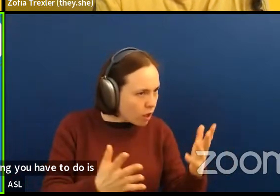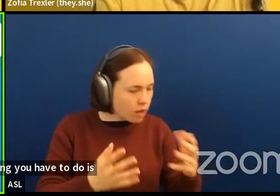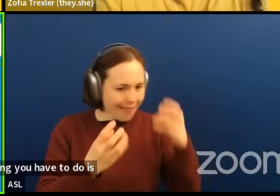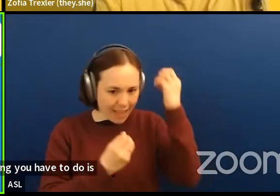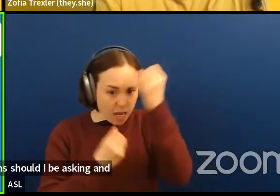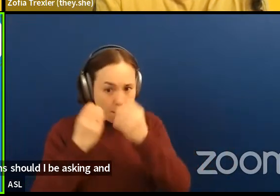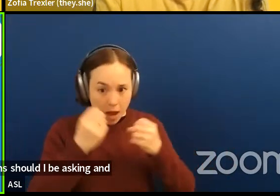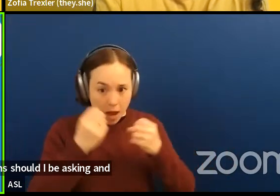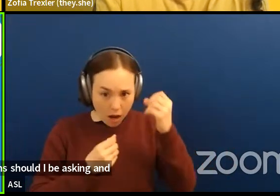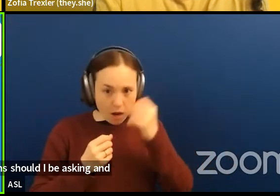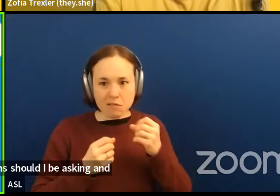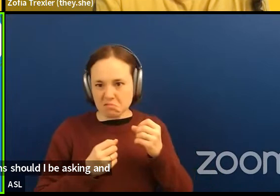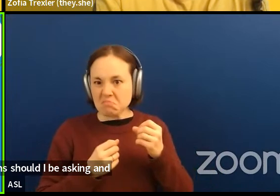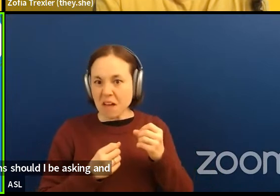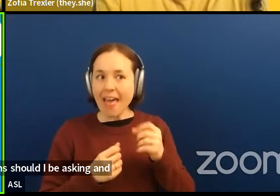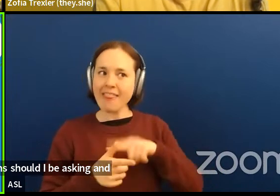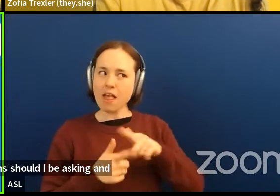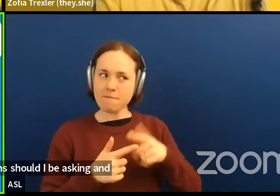Yeah,